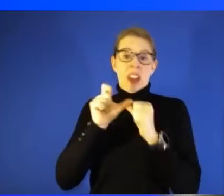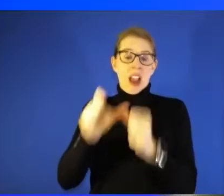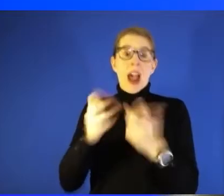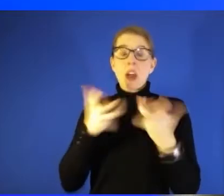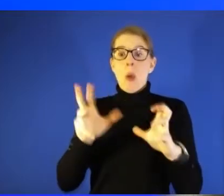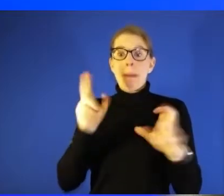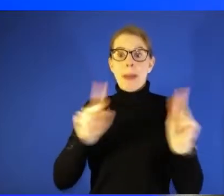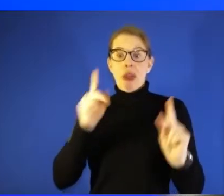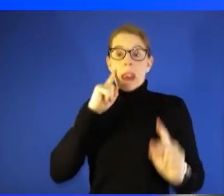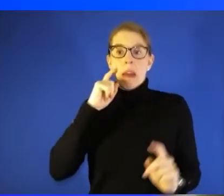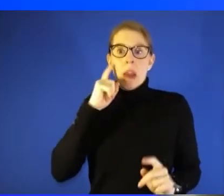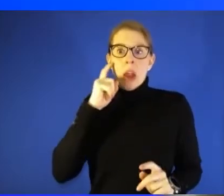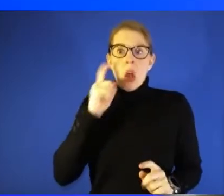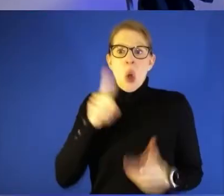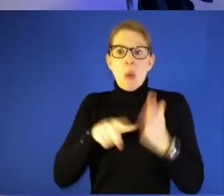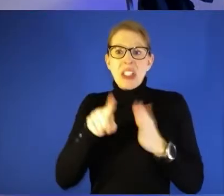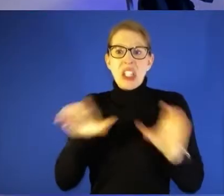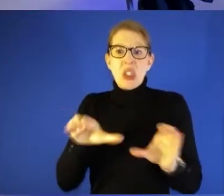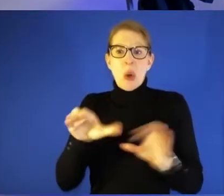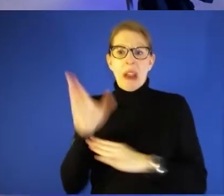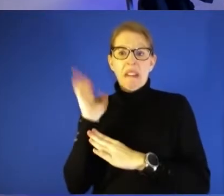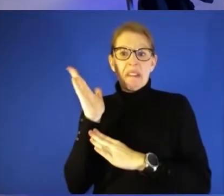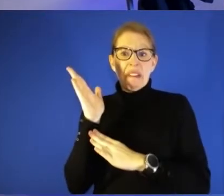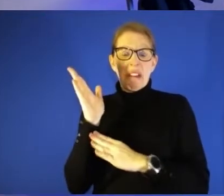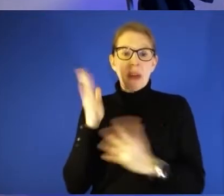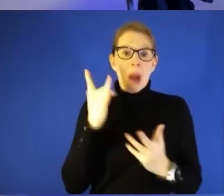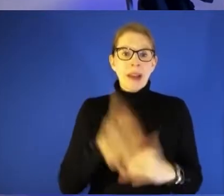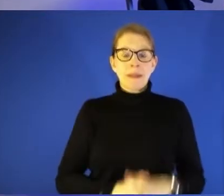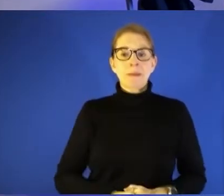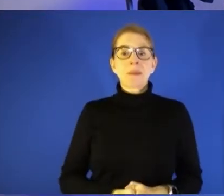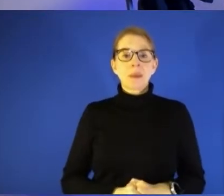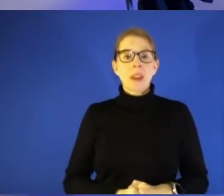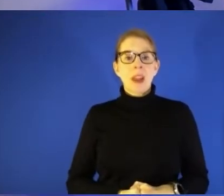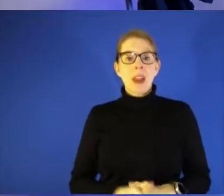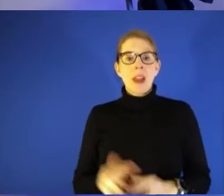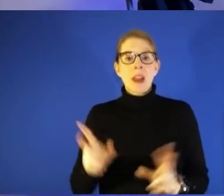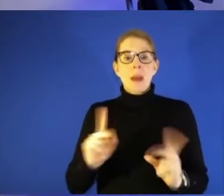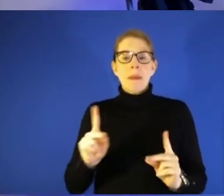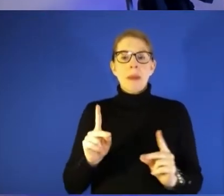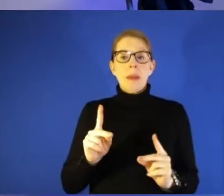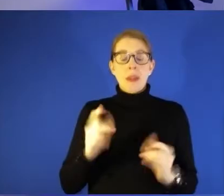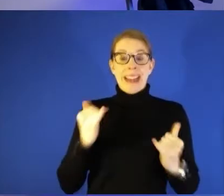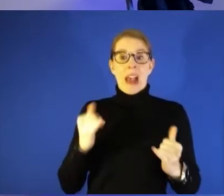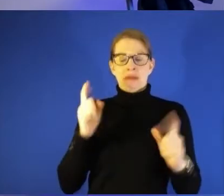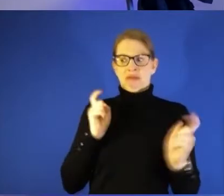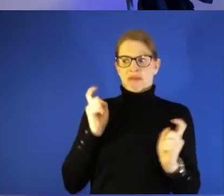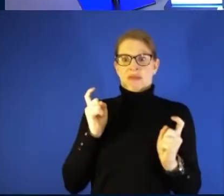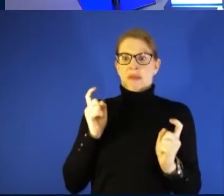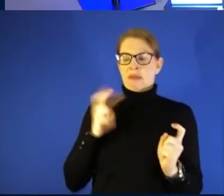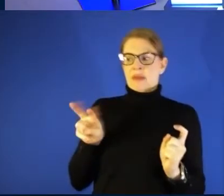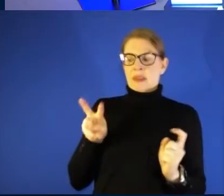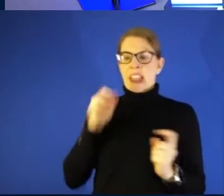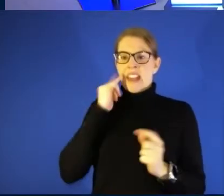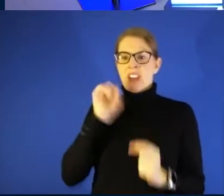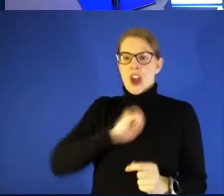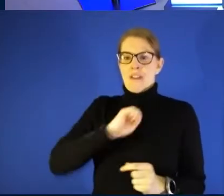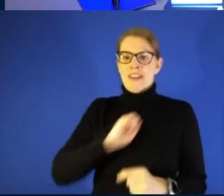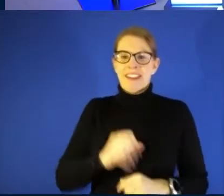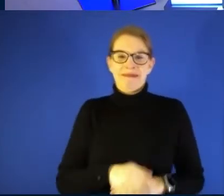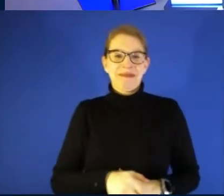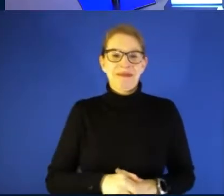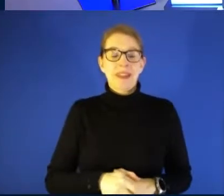thinking, what's he doing up there? Yeah, we do give people weird looks when they cough. I know. But I think that's a good example of even